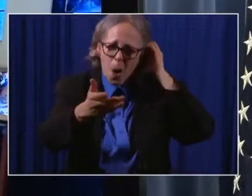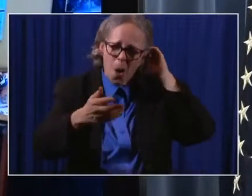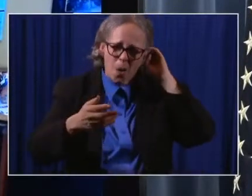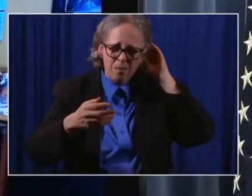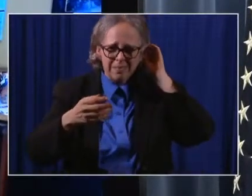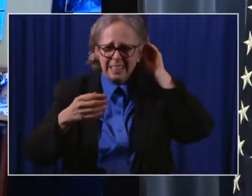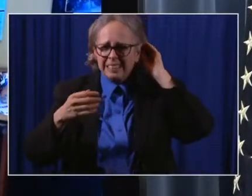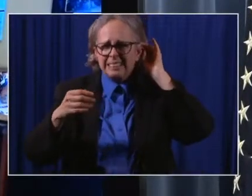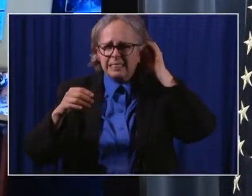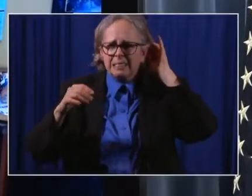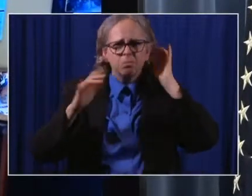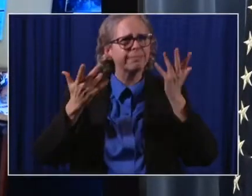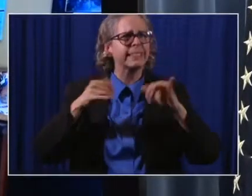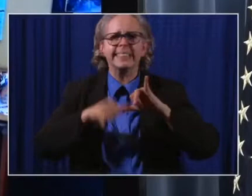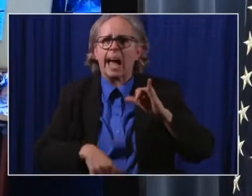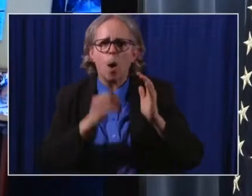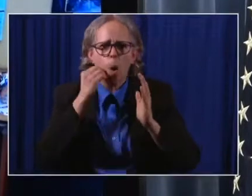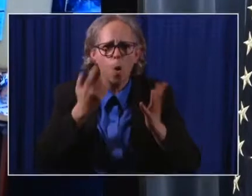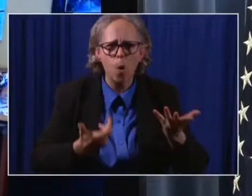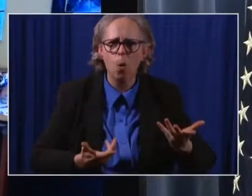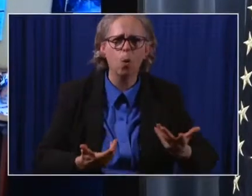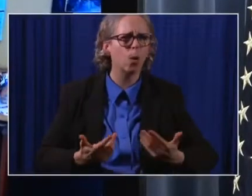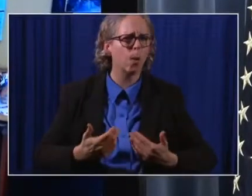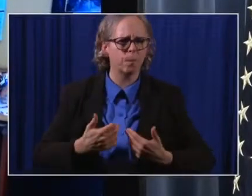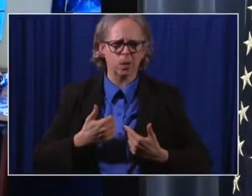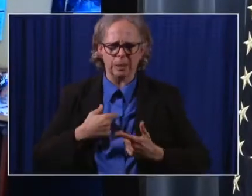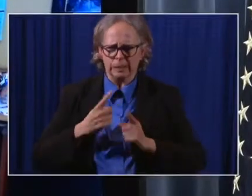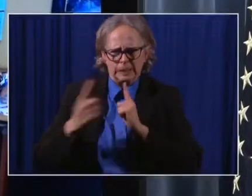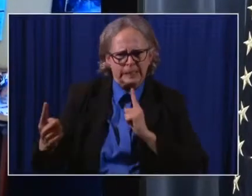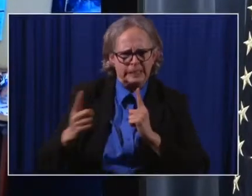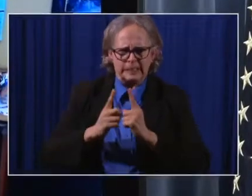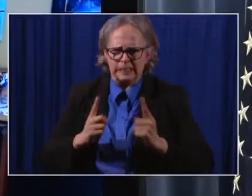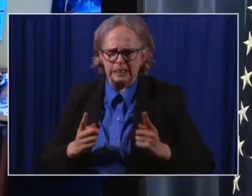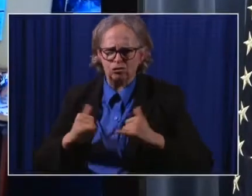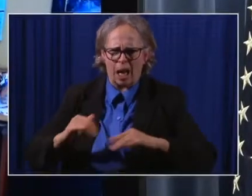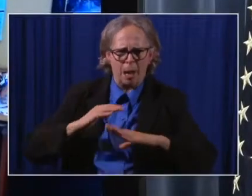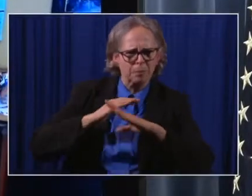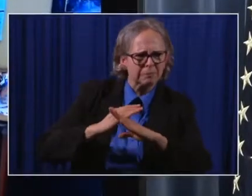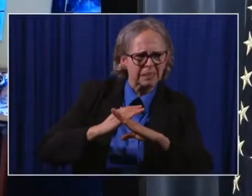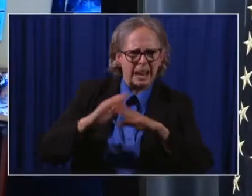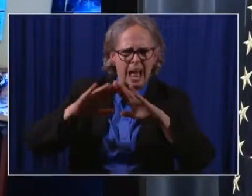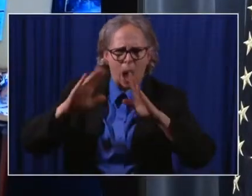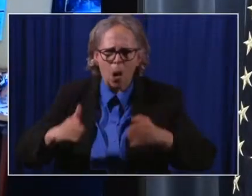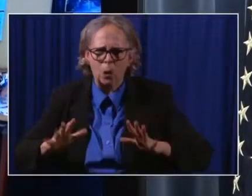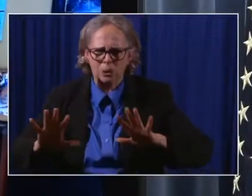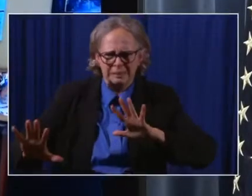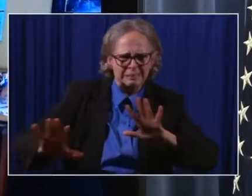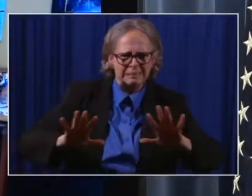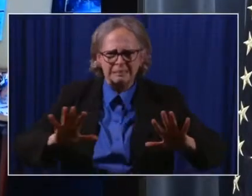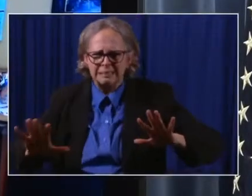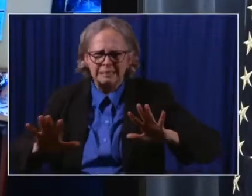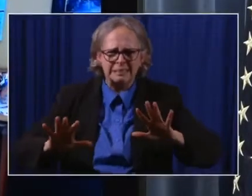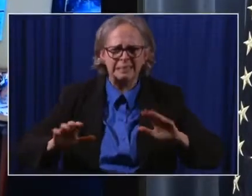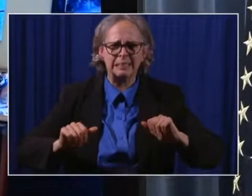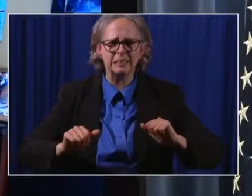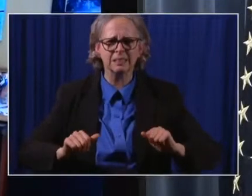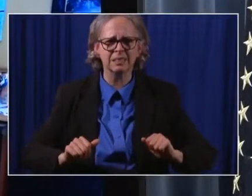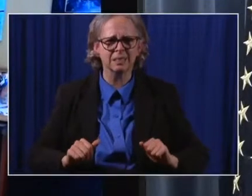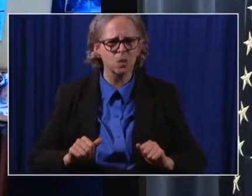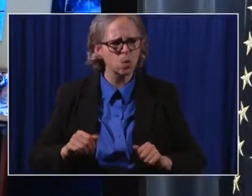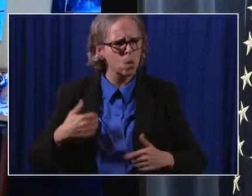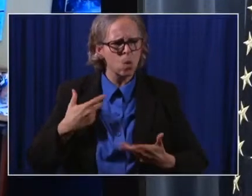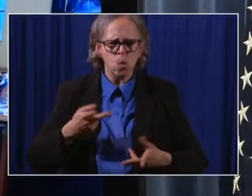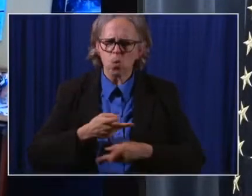into place to try to keep it out of our household. from, again, we've been religious with wearing